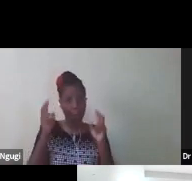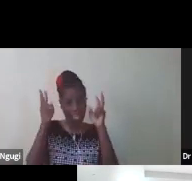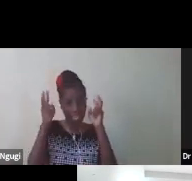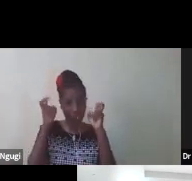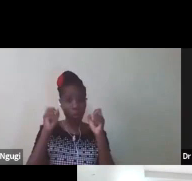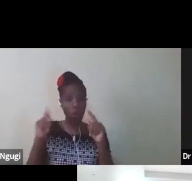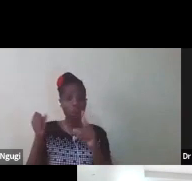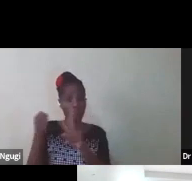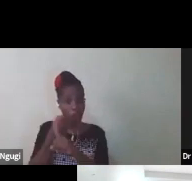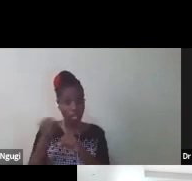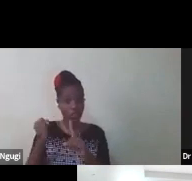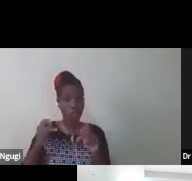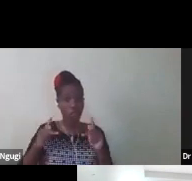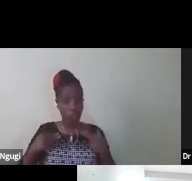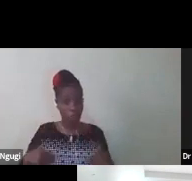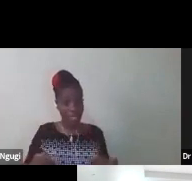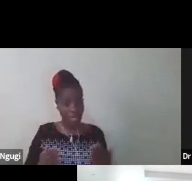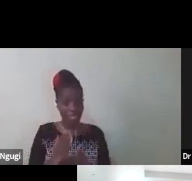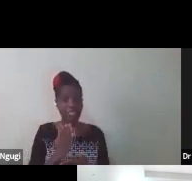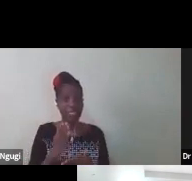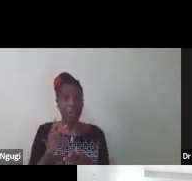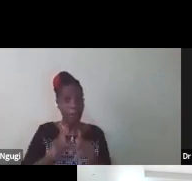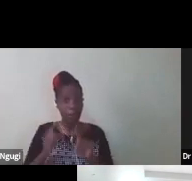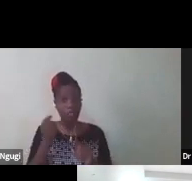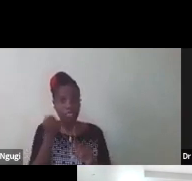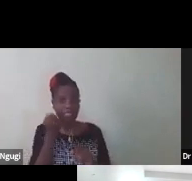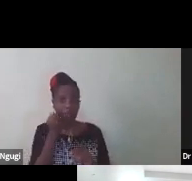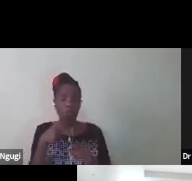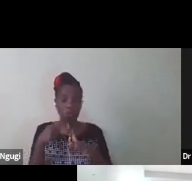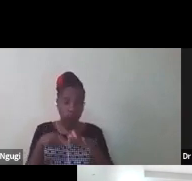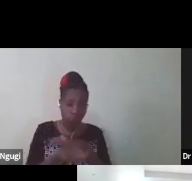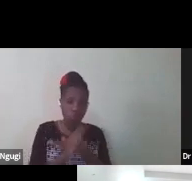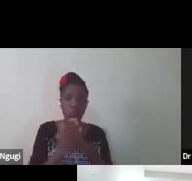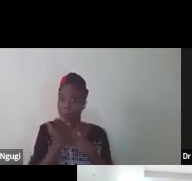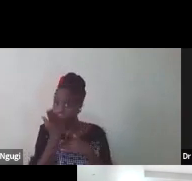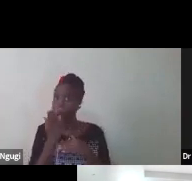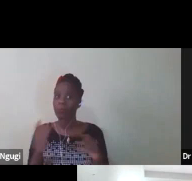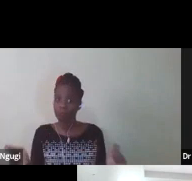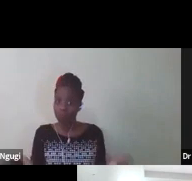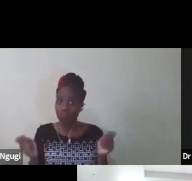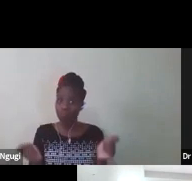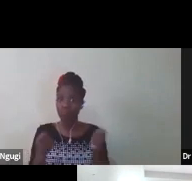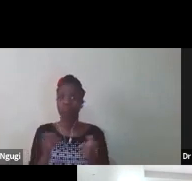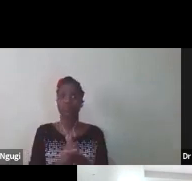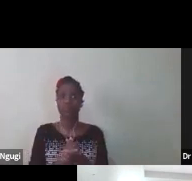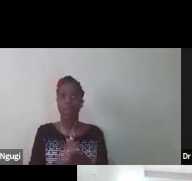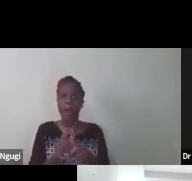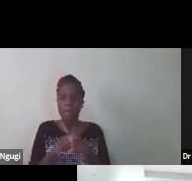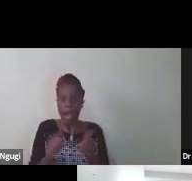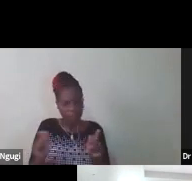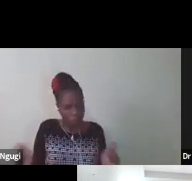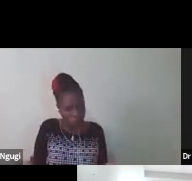rights for persons who may be going to seek services from traditional healers. But first, appreciating that we have